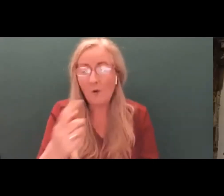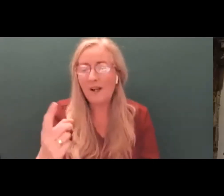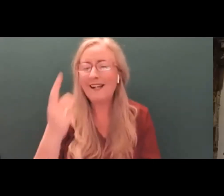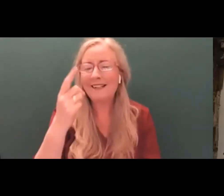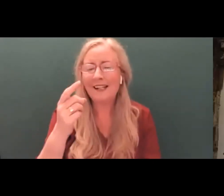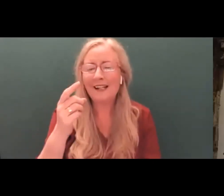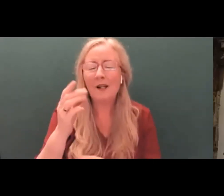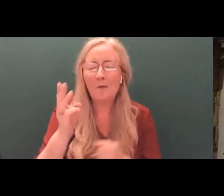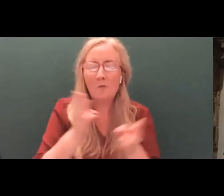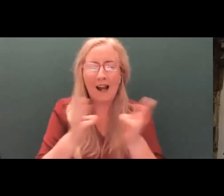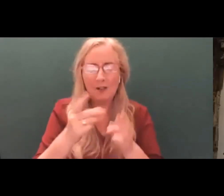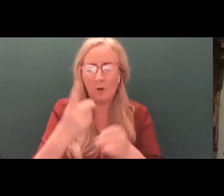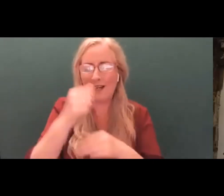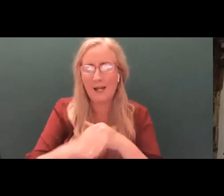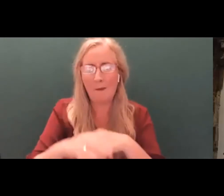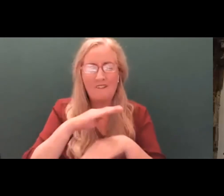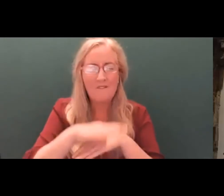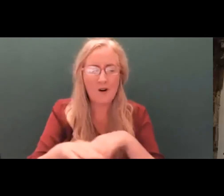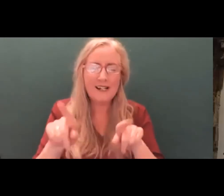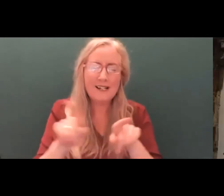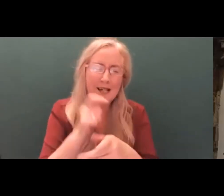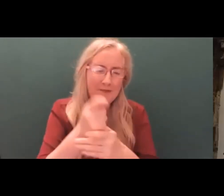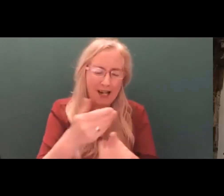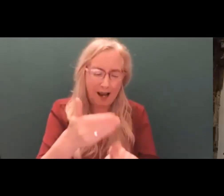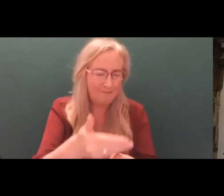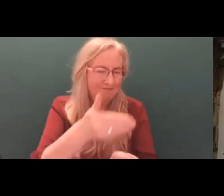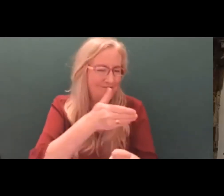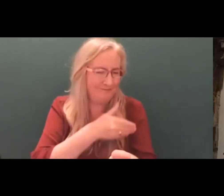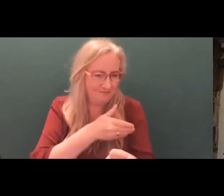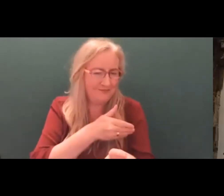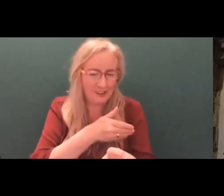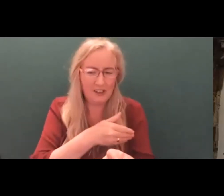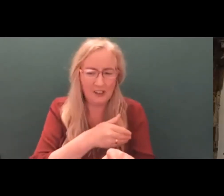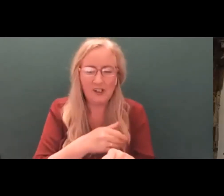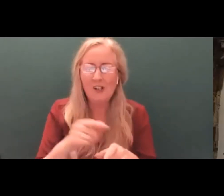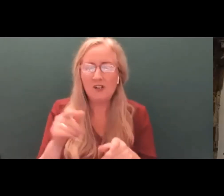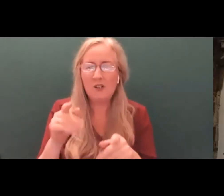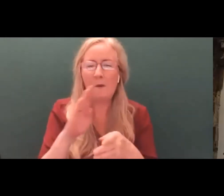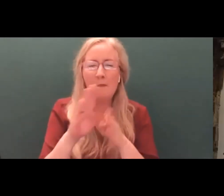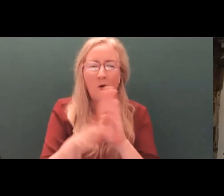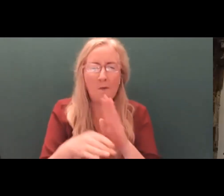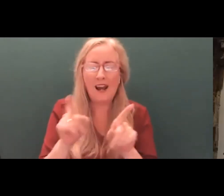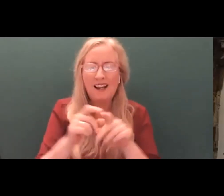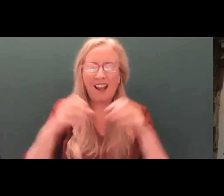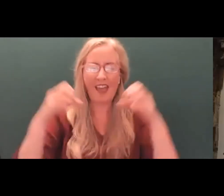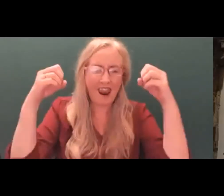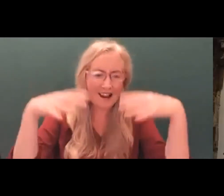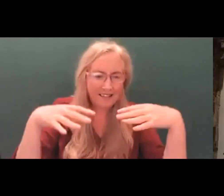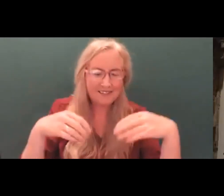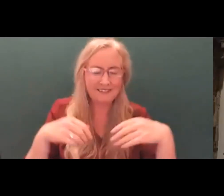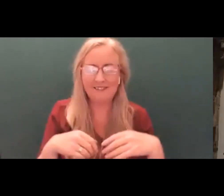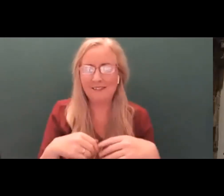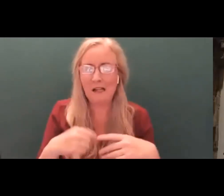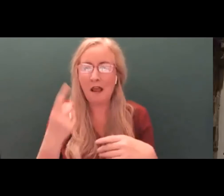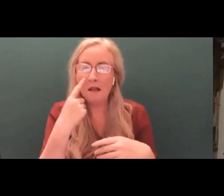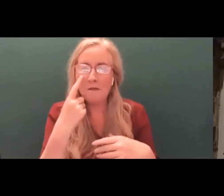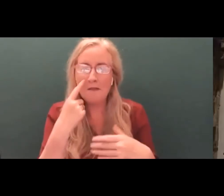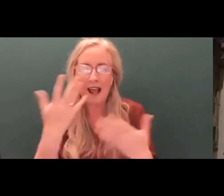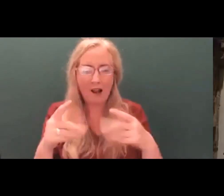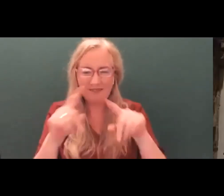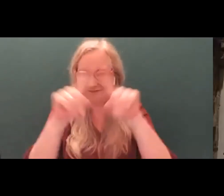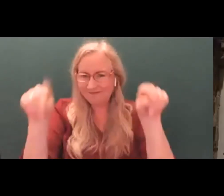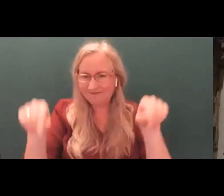day before at the same time of day or evening, so that the lighting conditions would be similar and we could check out how things were looking and